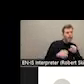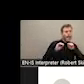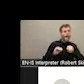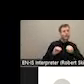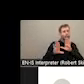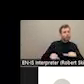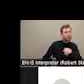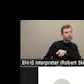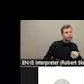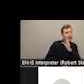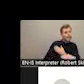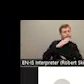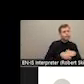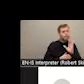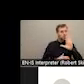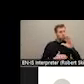Julia.